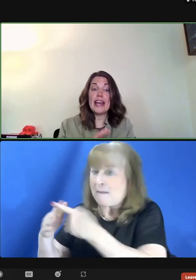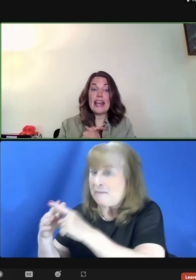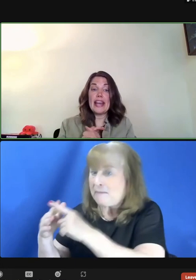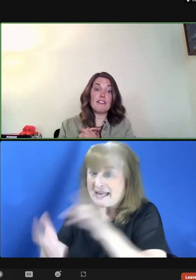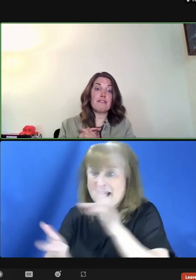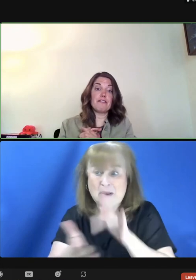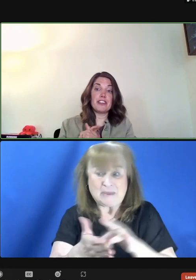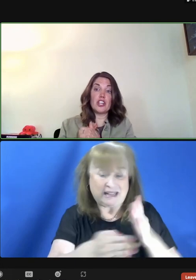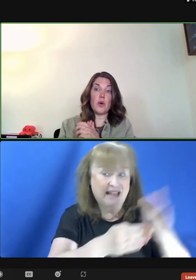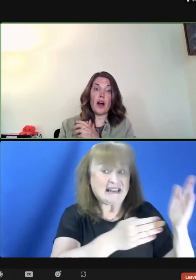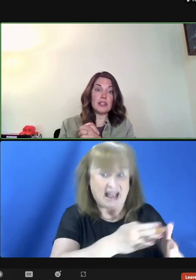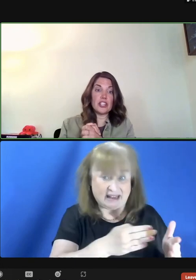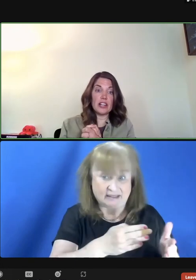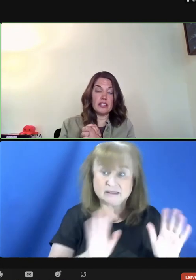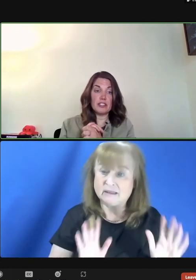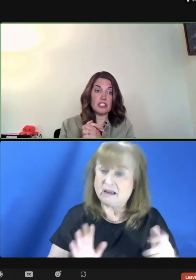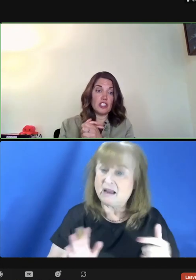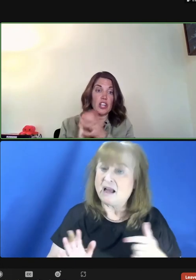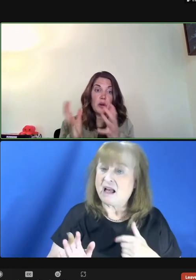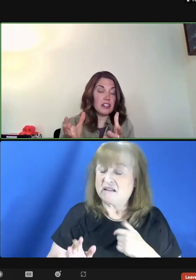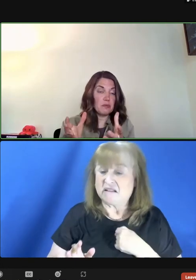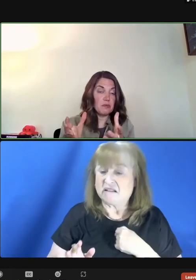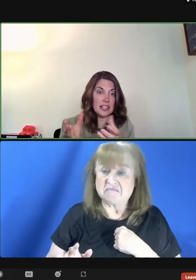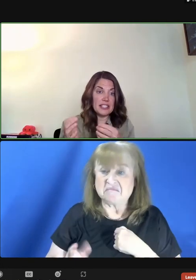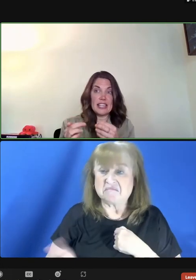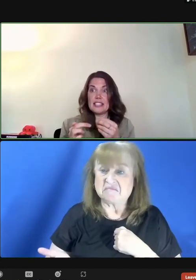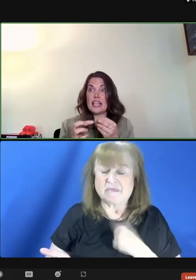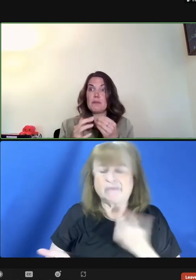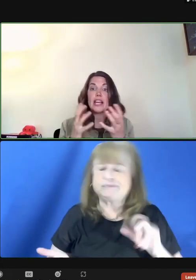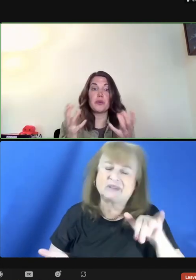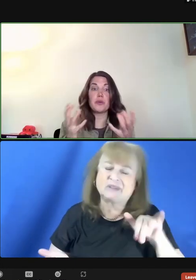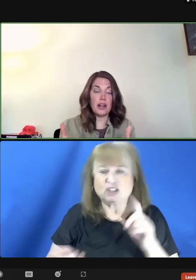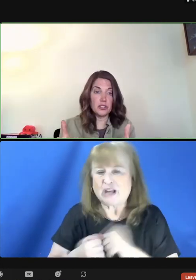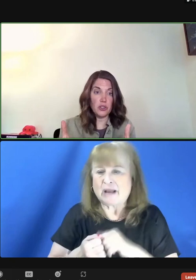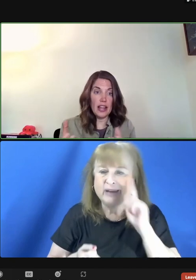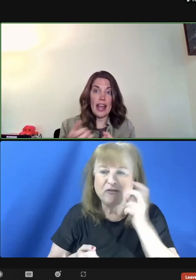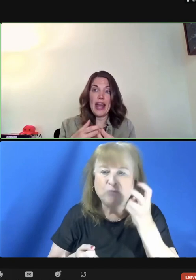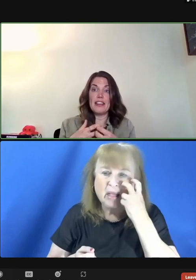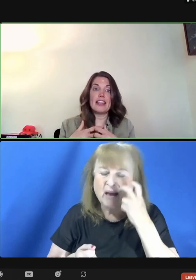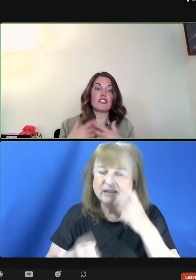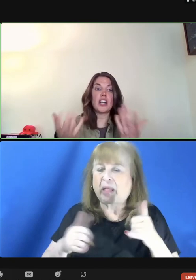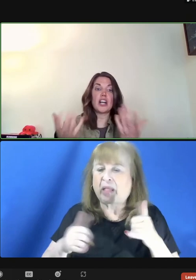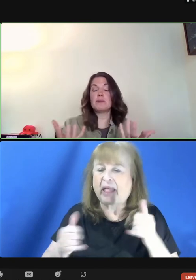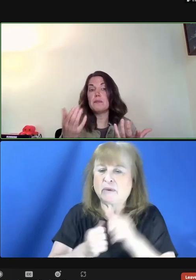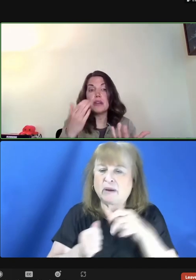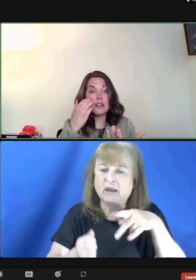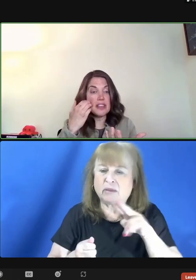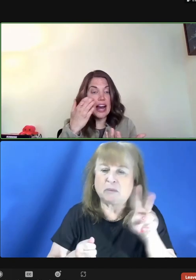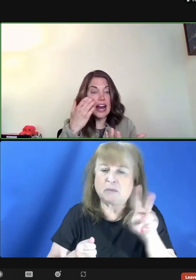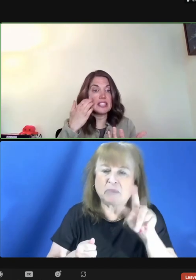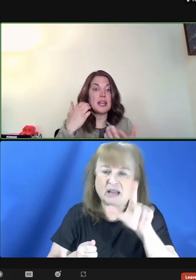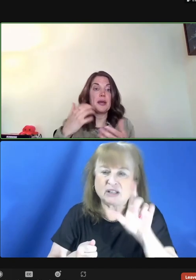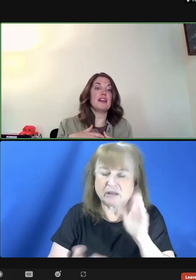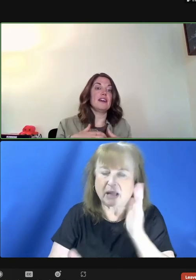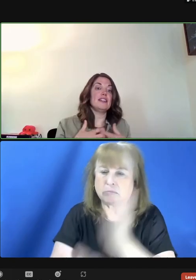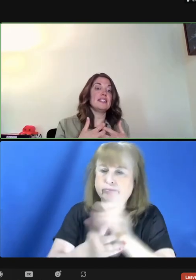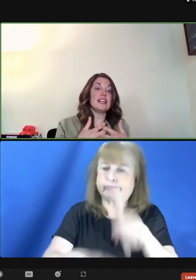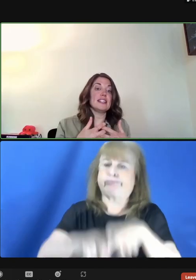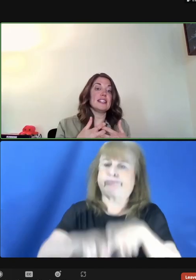they go. If, if the child with deaf blindness is, say, playing with a puzzle and they are stopped in the middle of